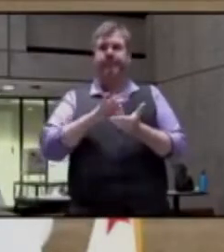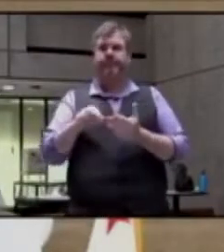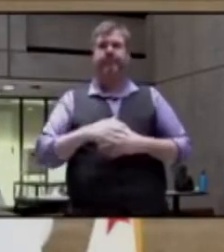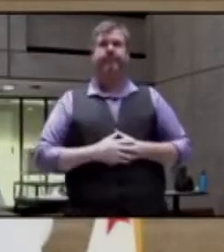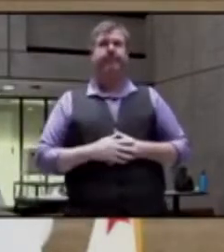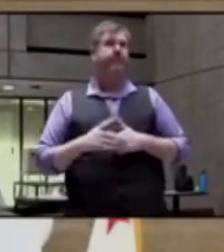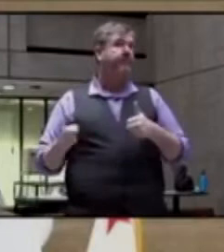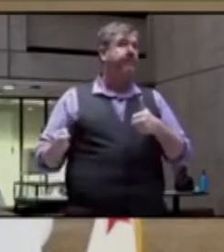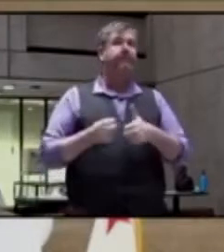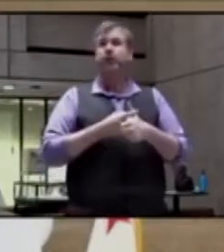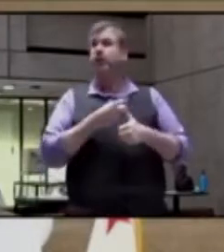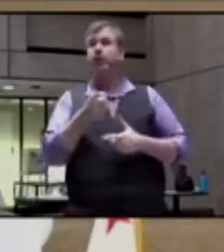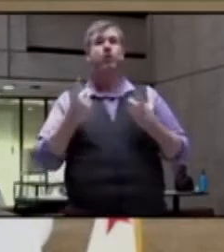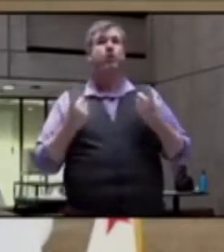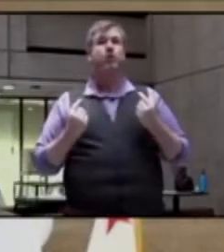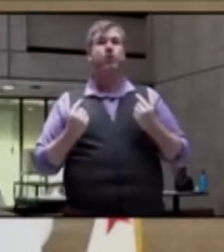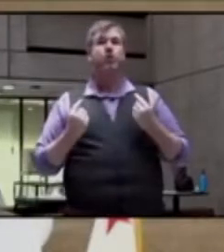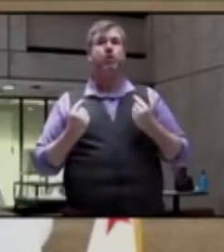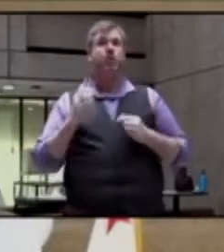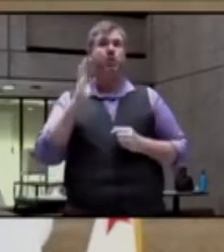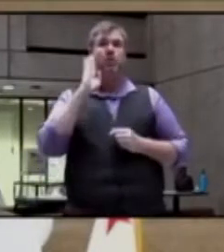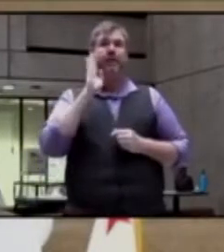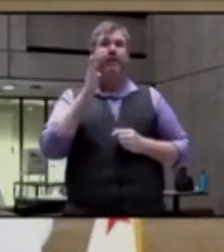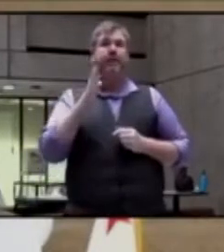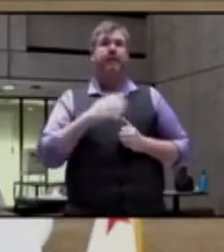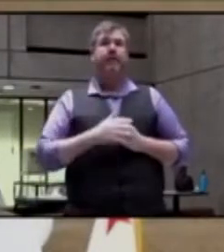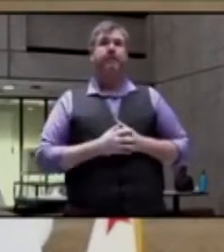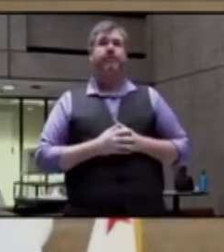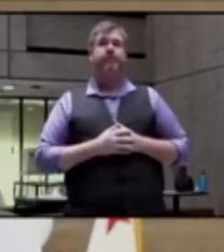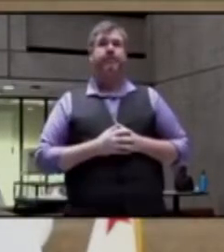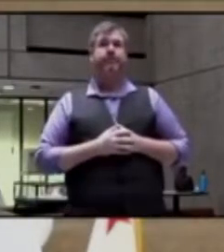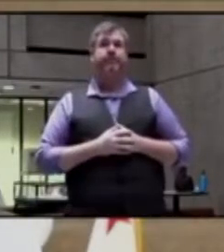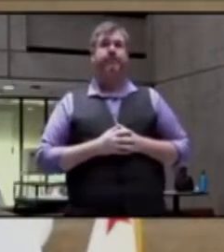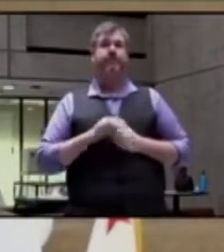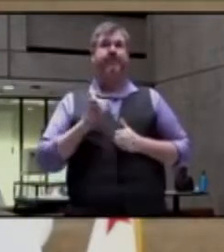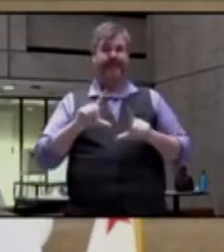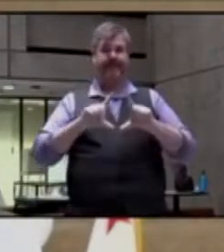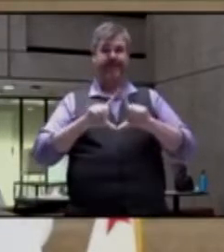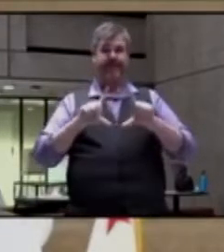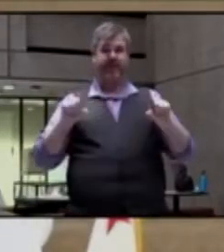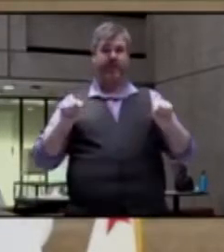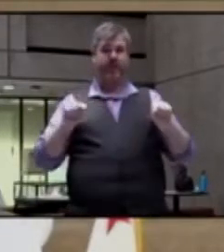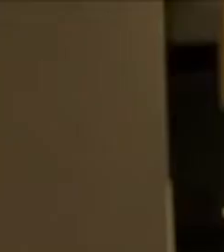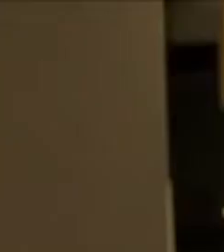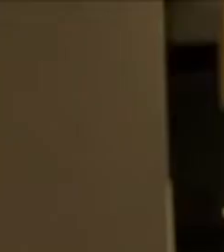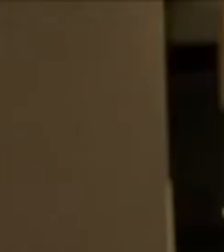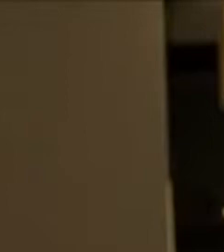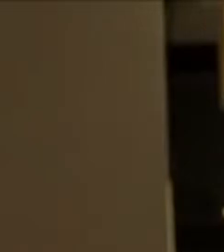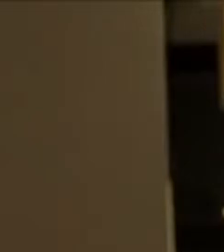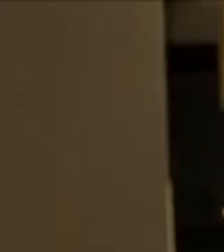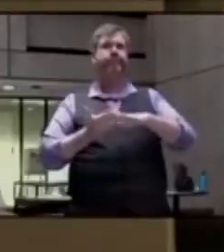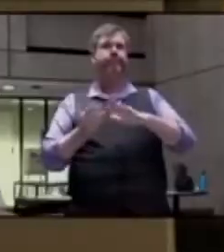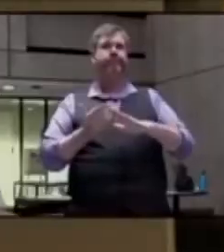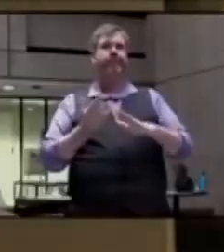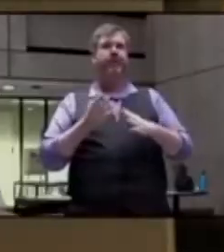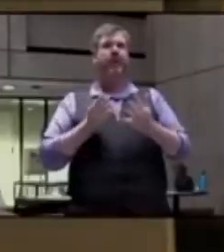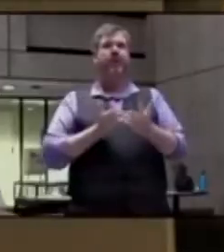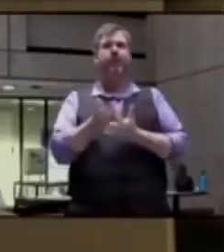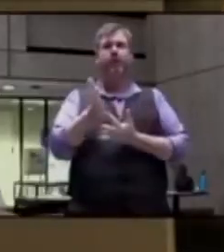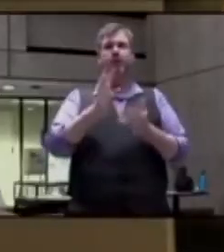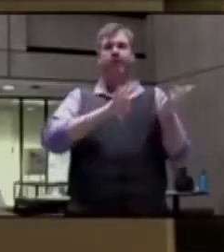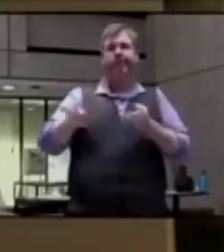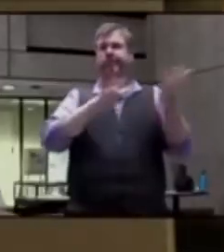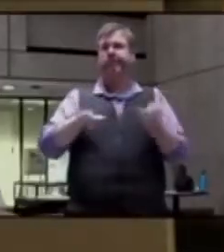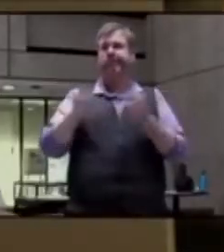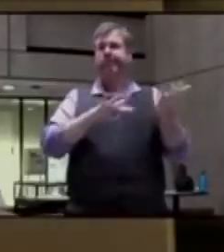these ballots envelopes through a high-speed sorter. And while it sorts them, it also scans the outside of the